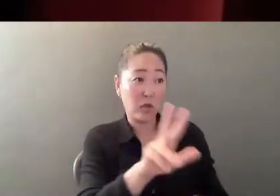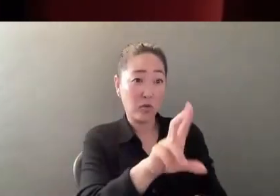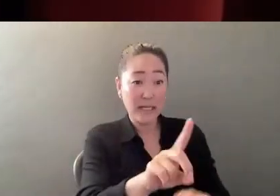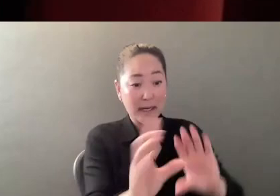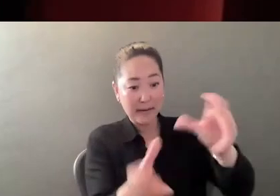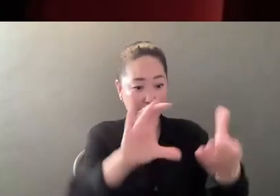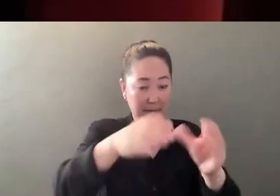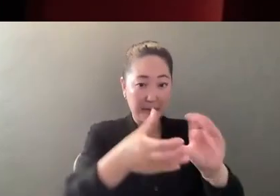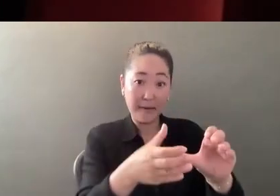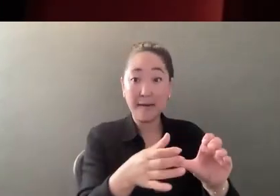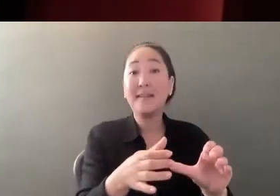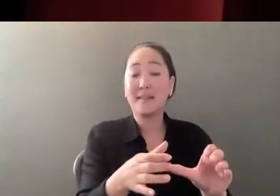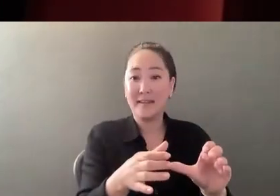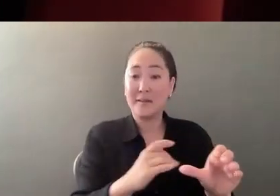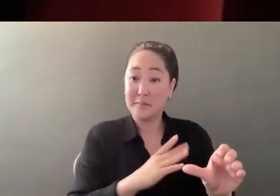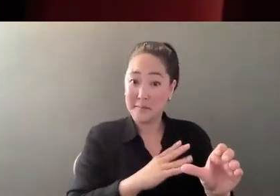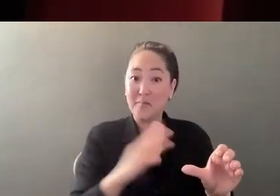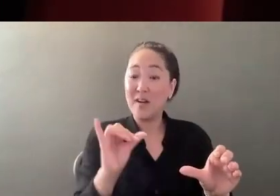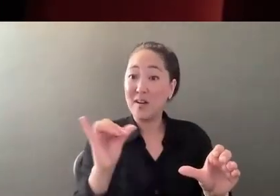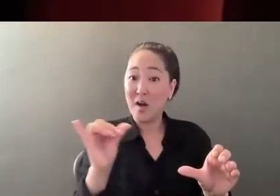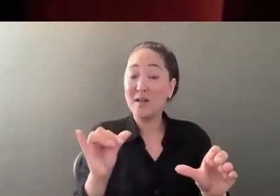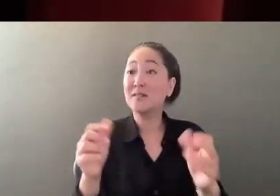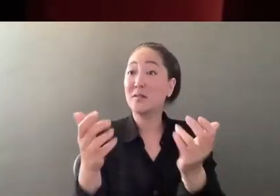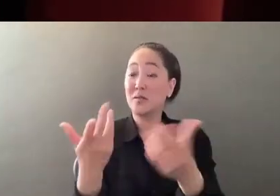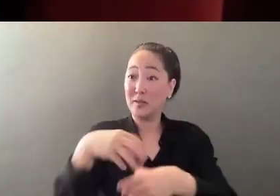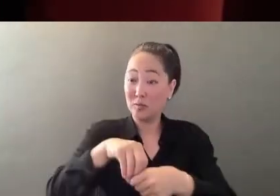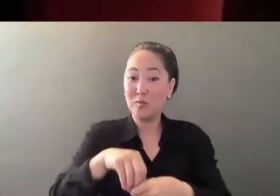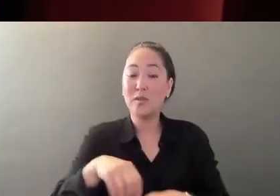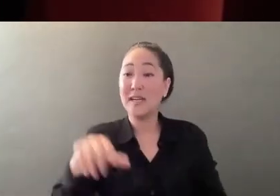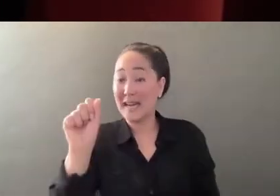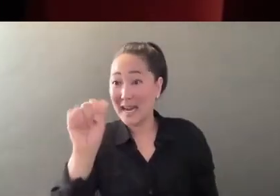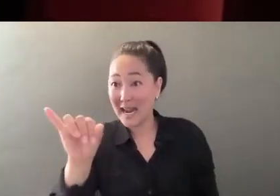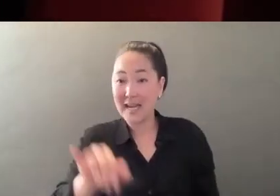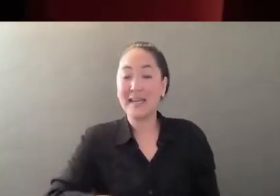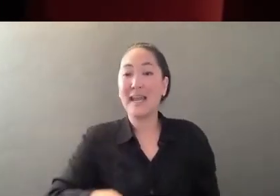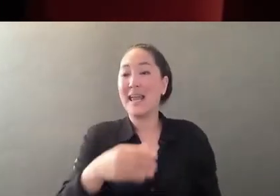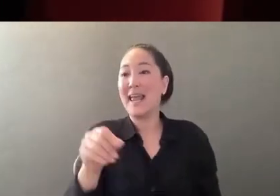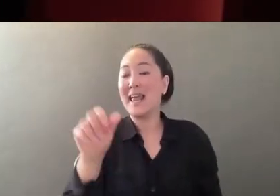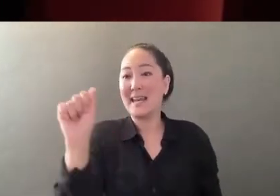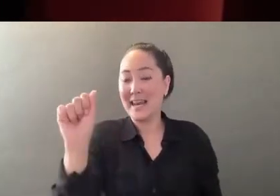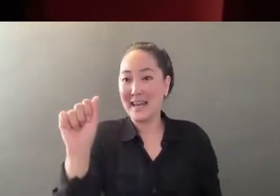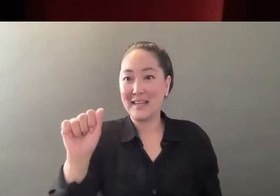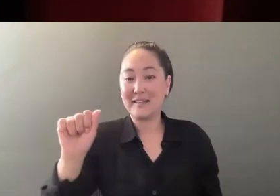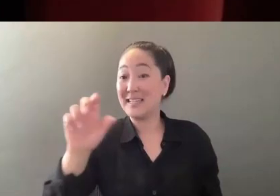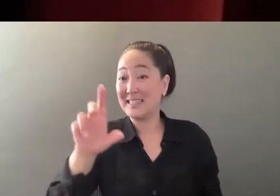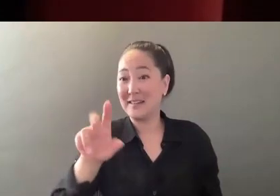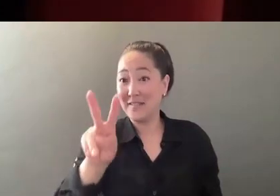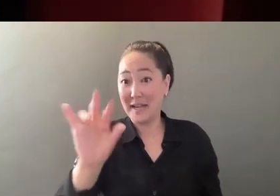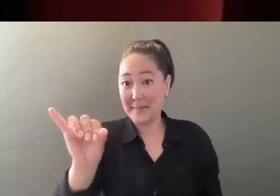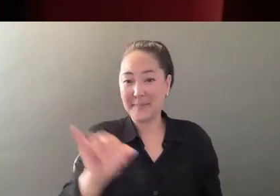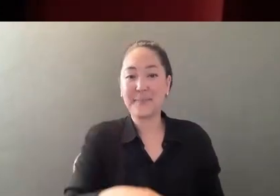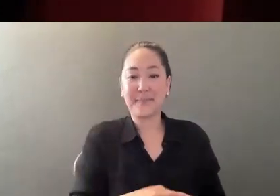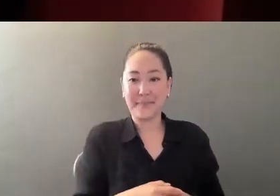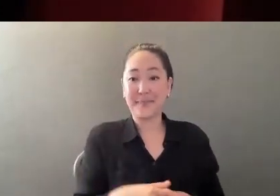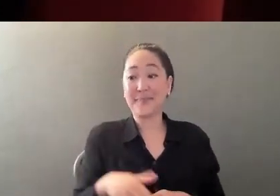computer animation, and most recently, augmented and virtual reality. Albert has taken an